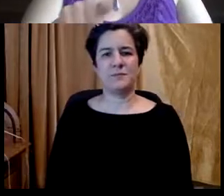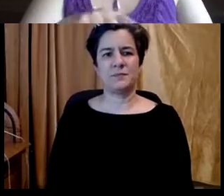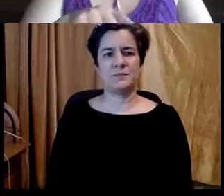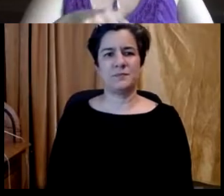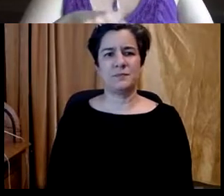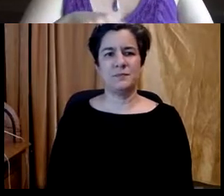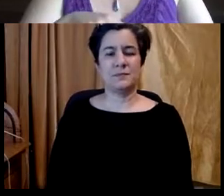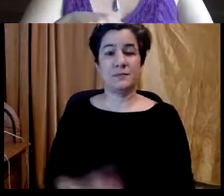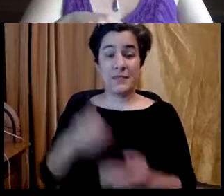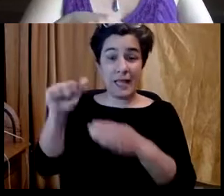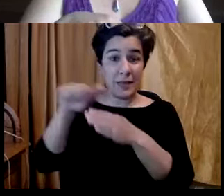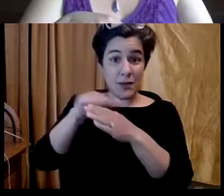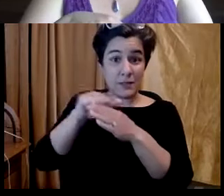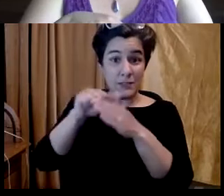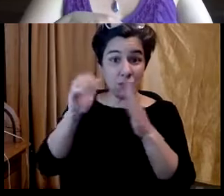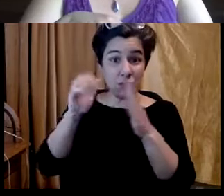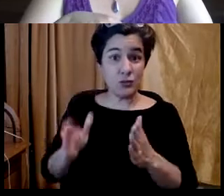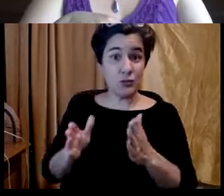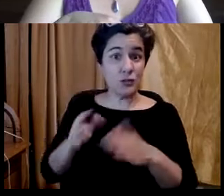Yeah, any practitioners, anything else?